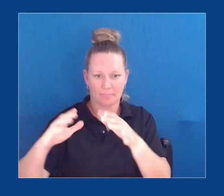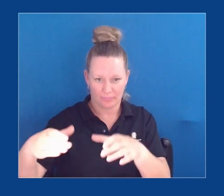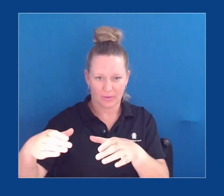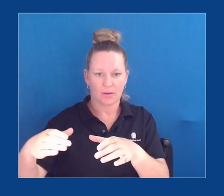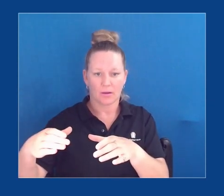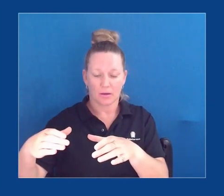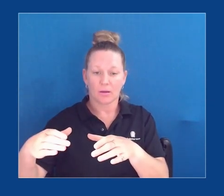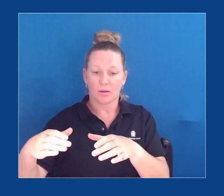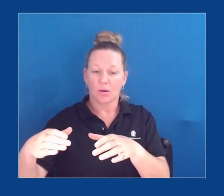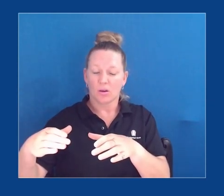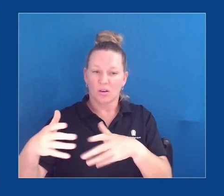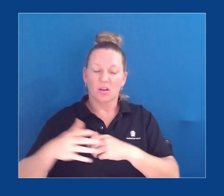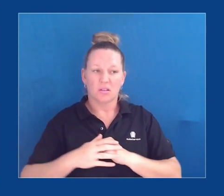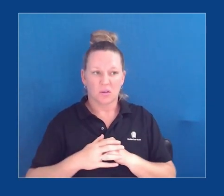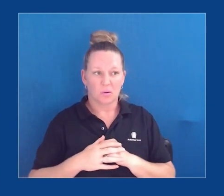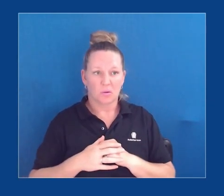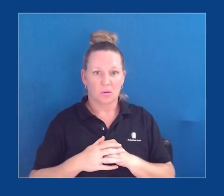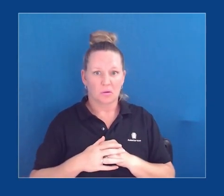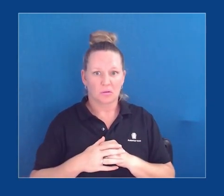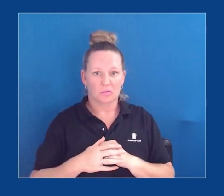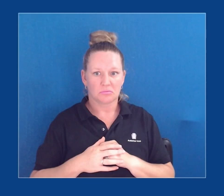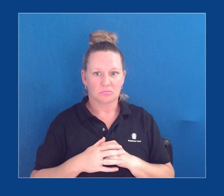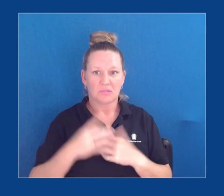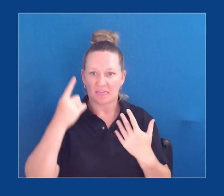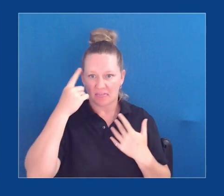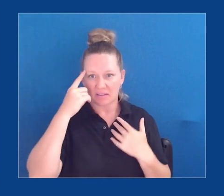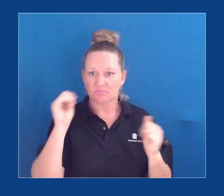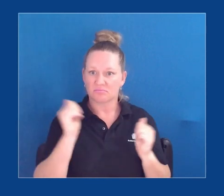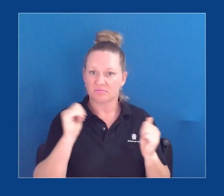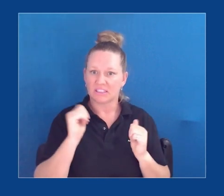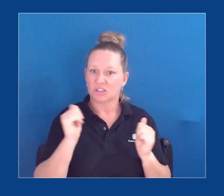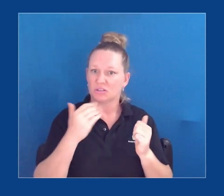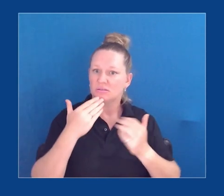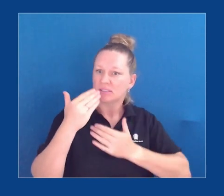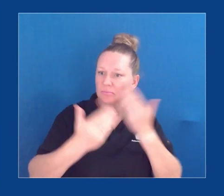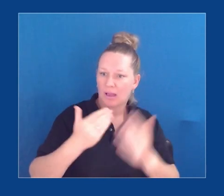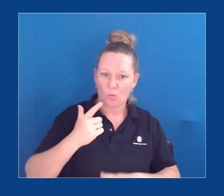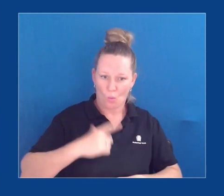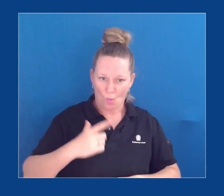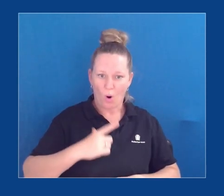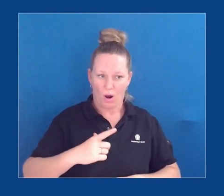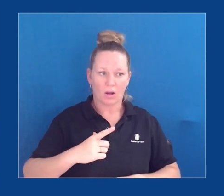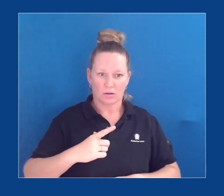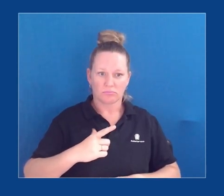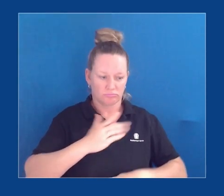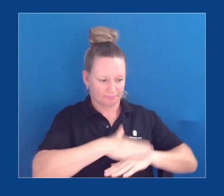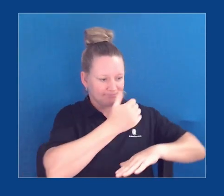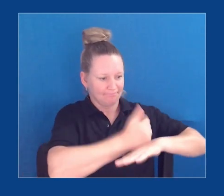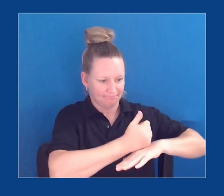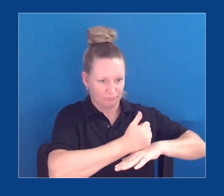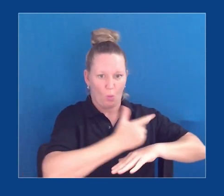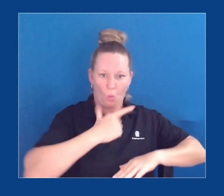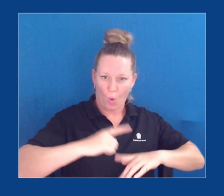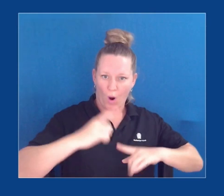I think I've explained why we did it, the significance of our work, and why we keep doing